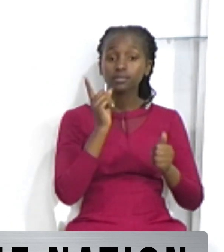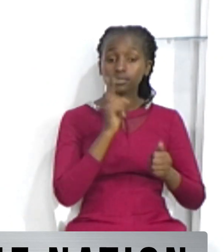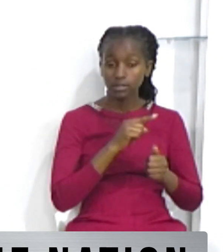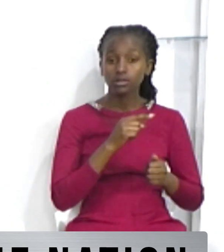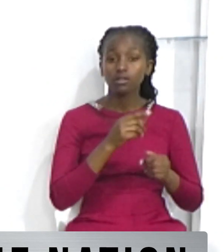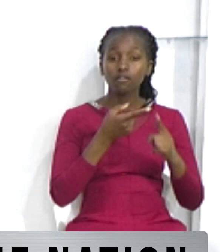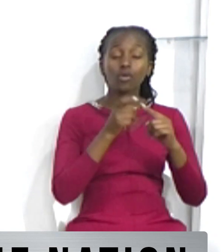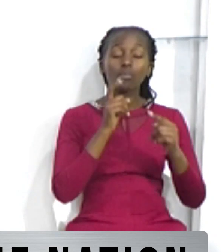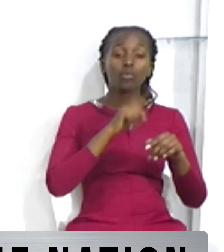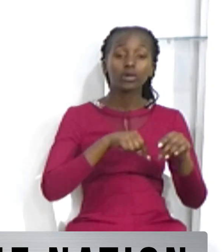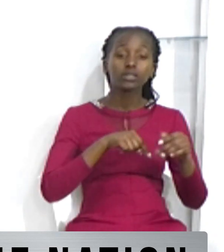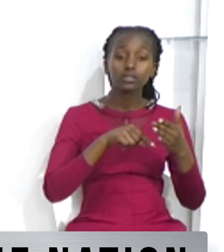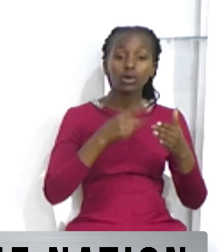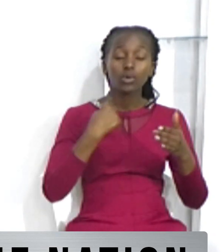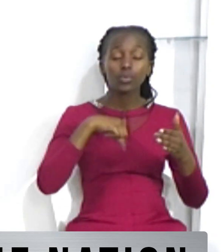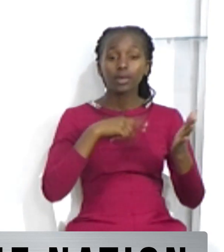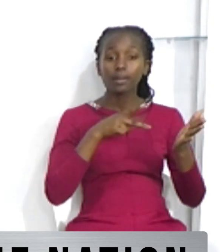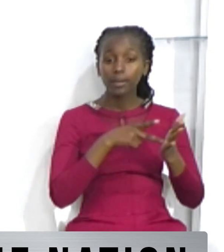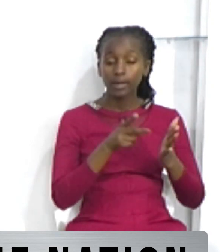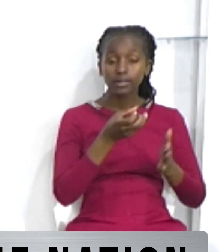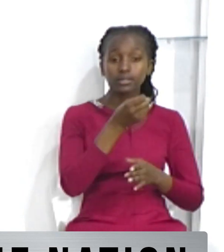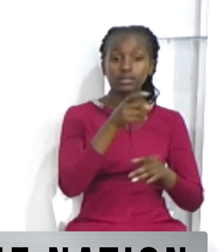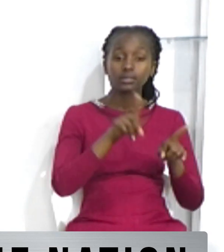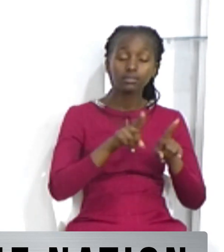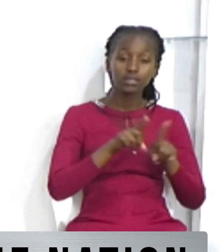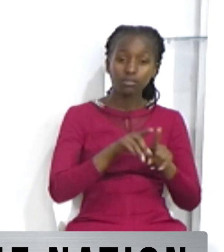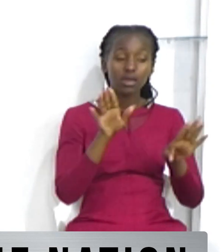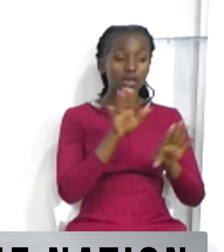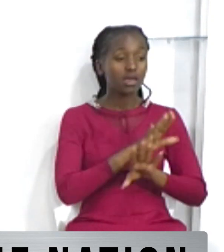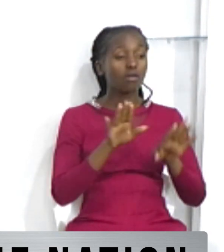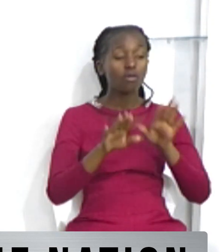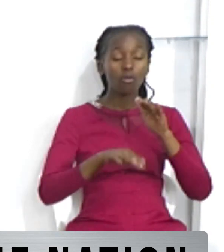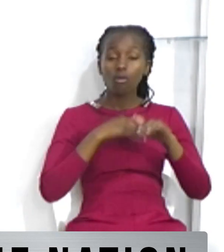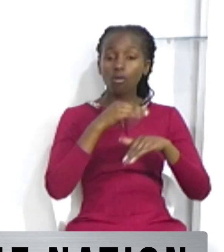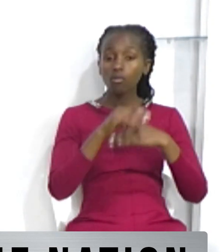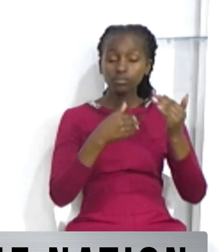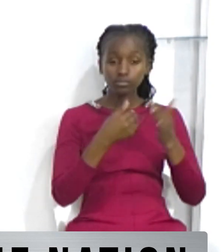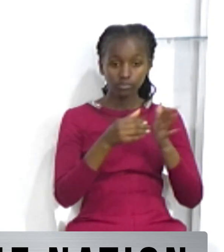what we bought back, right, we'll end up paying